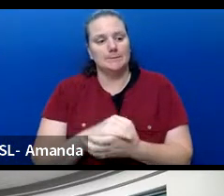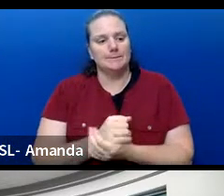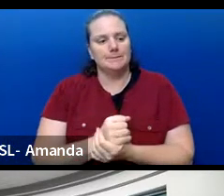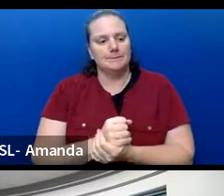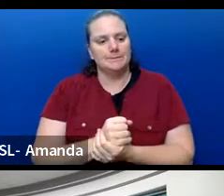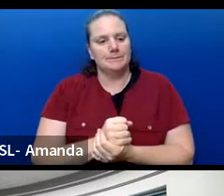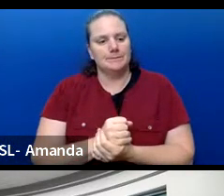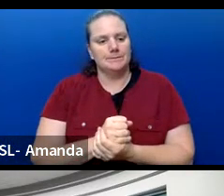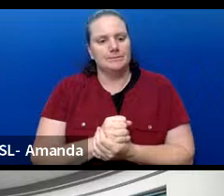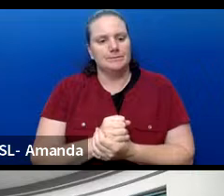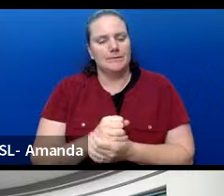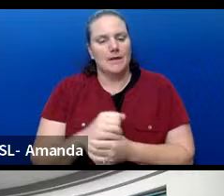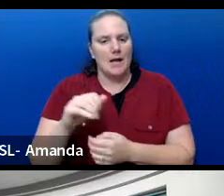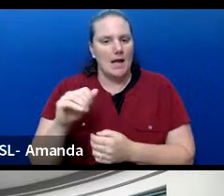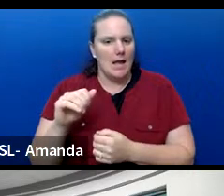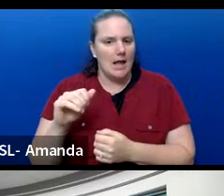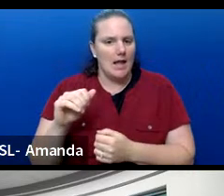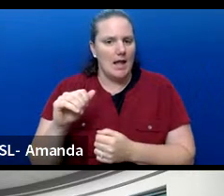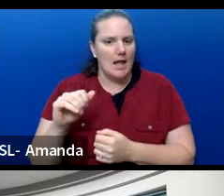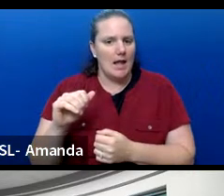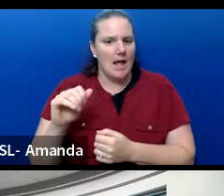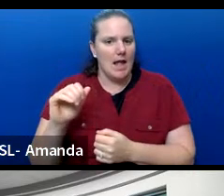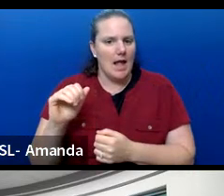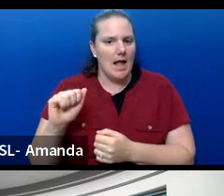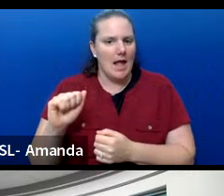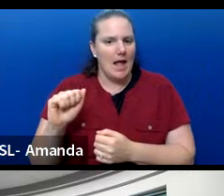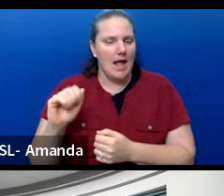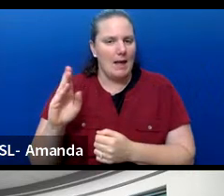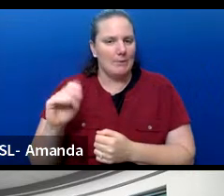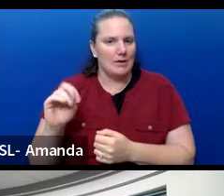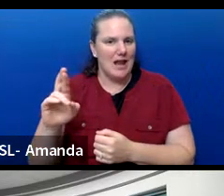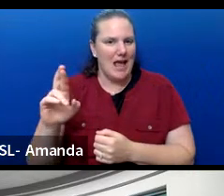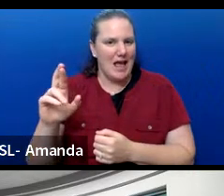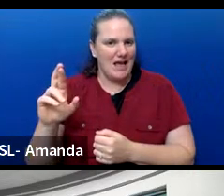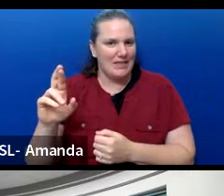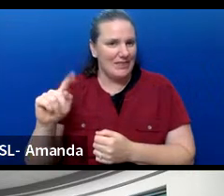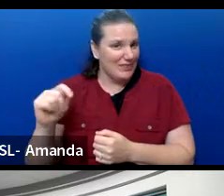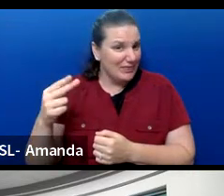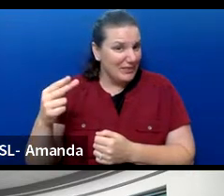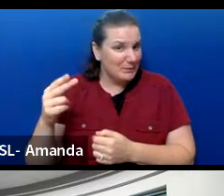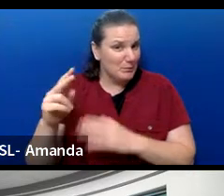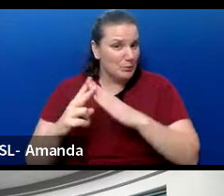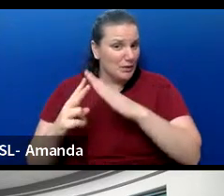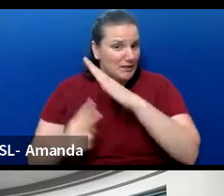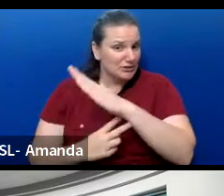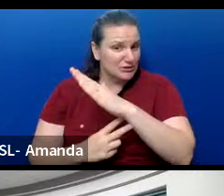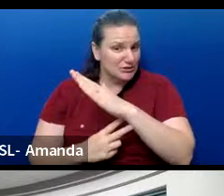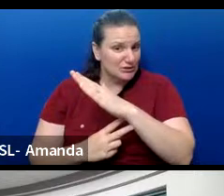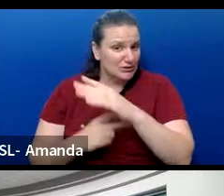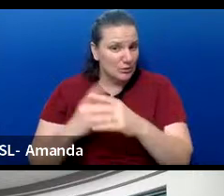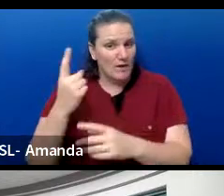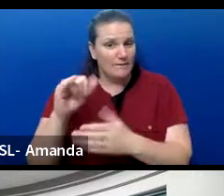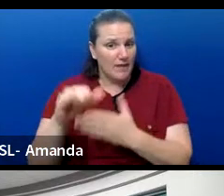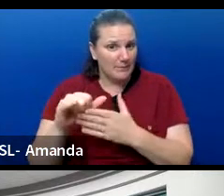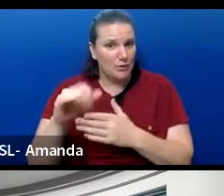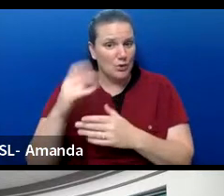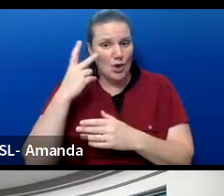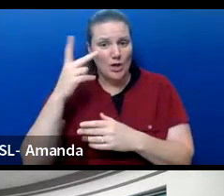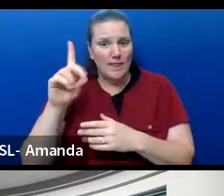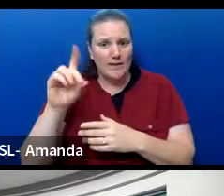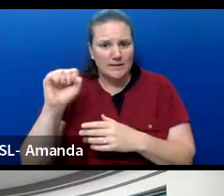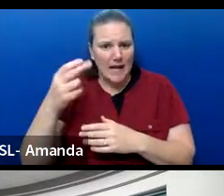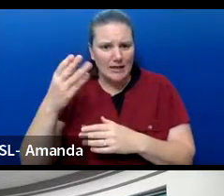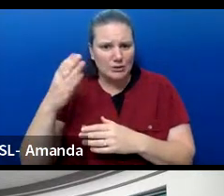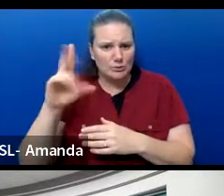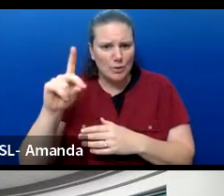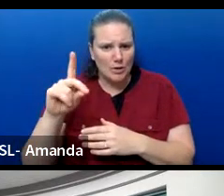Abernathy Bridge being one of them. If you look at their dashboard, it's pretty phenomenal where they have the preferential hiring program. You could hover over a zip